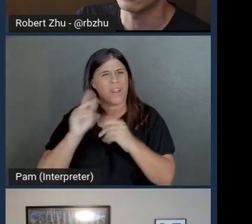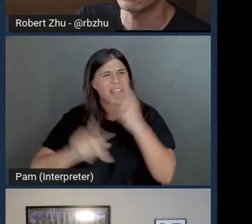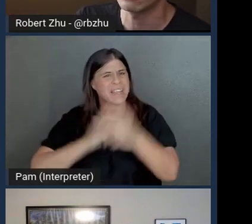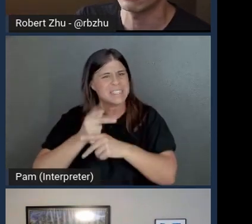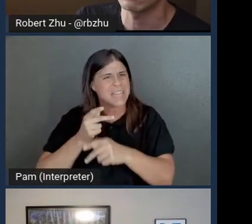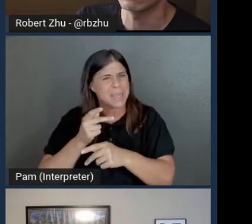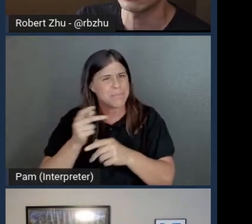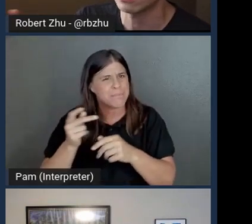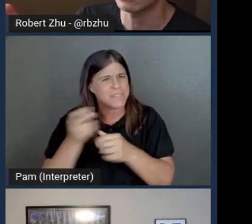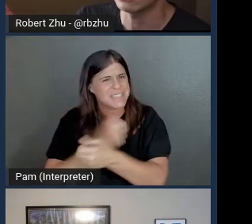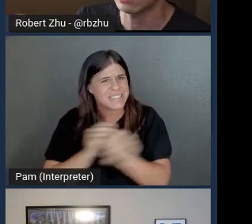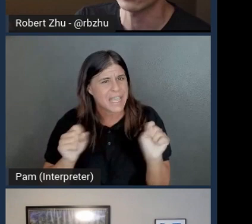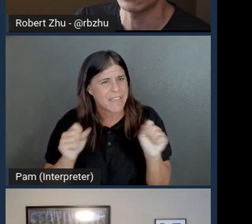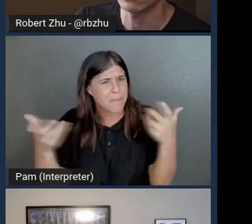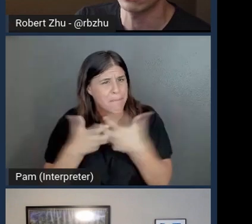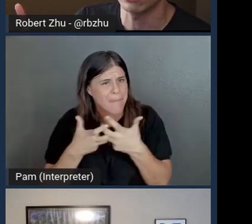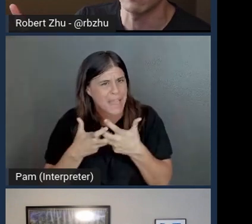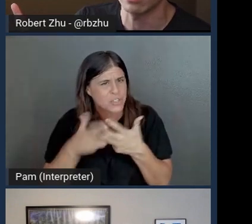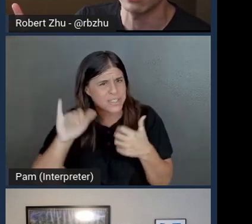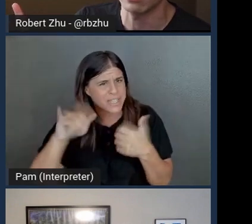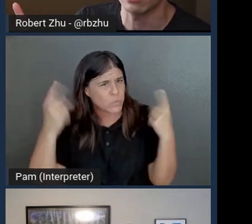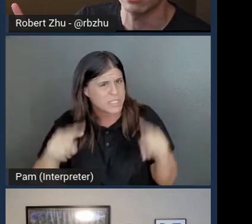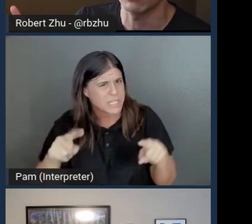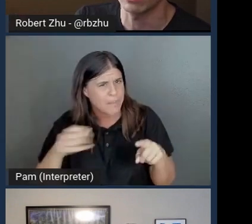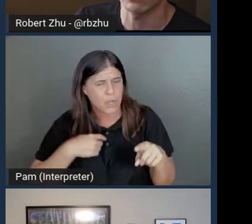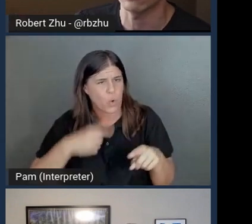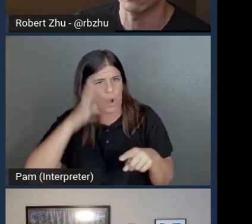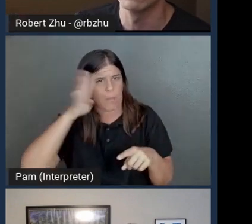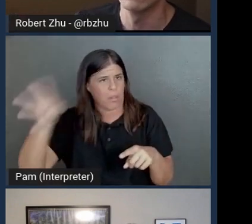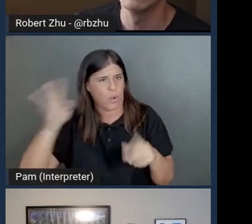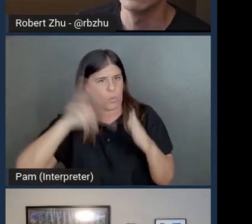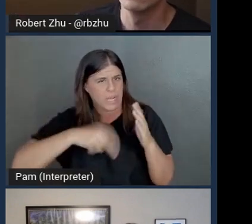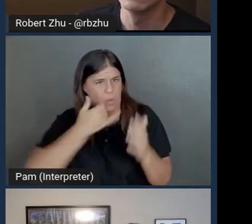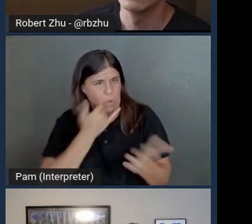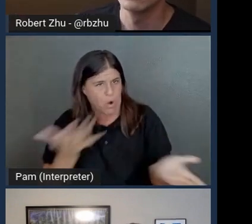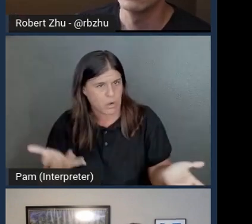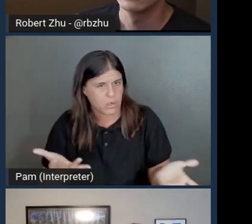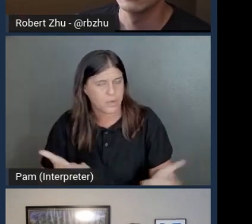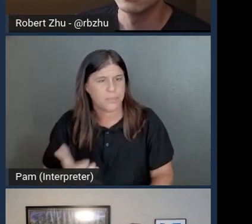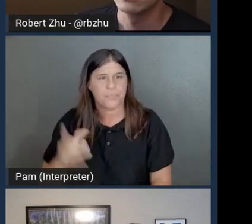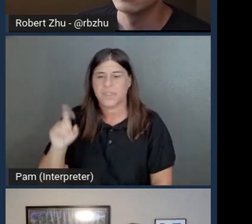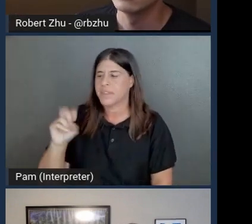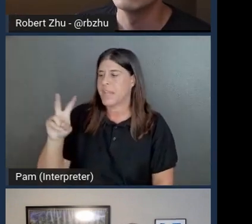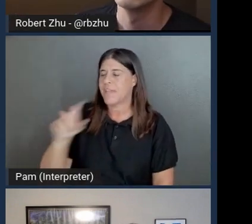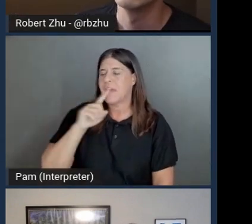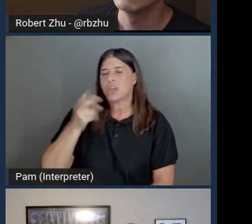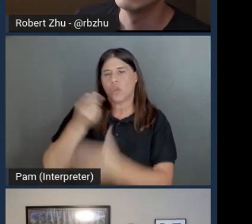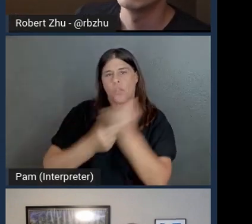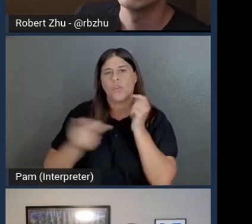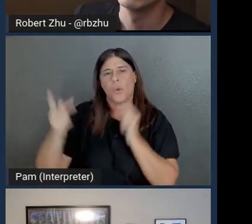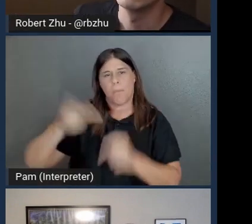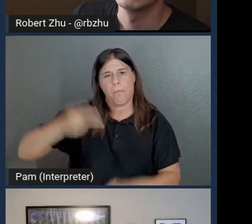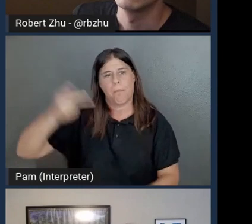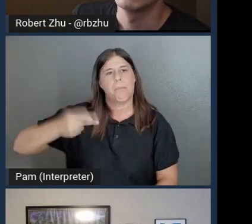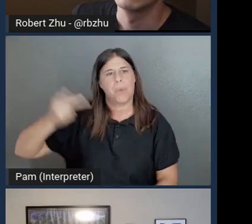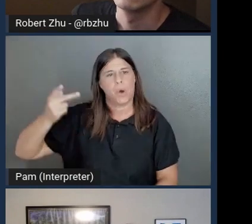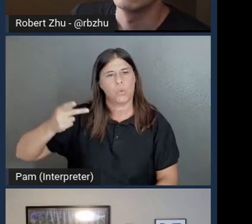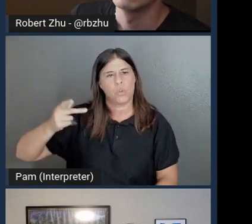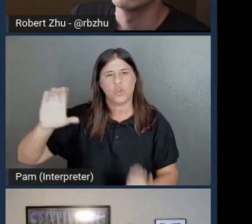finding the node. Is that what's going on here, or am I reading this all wrong? Actually, in this case, they're both basically